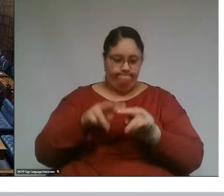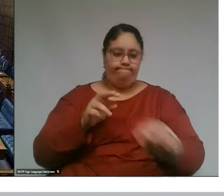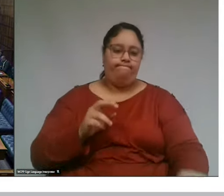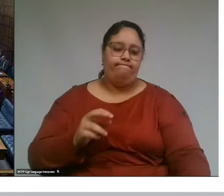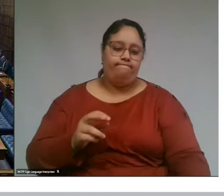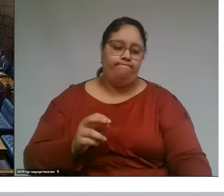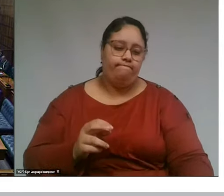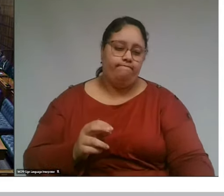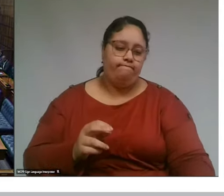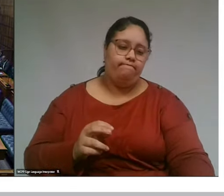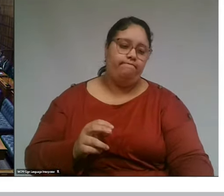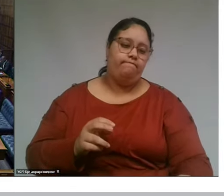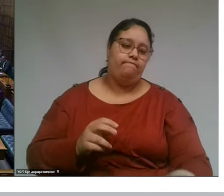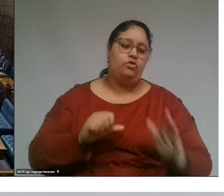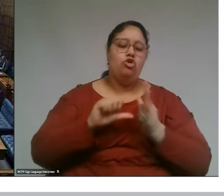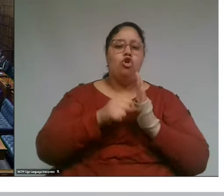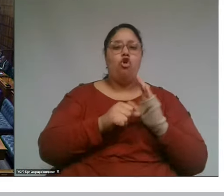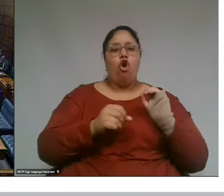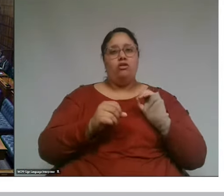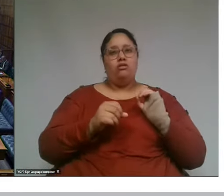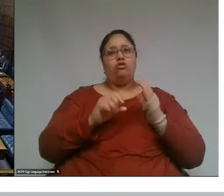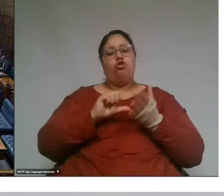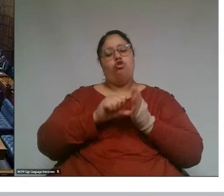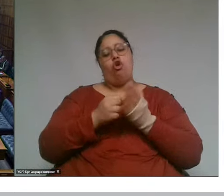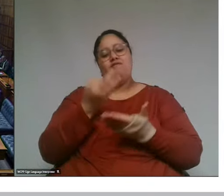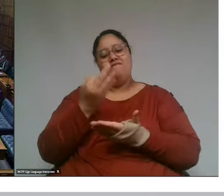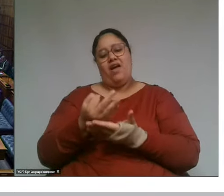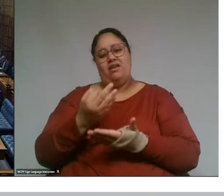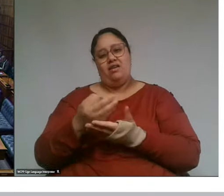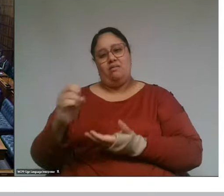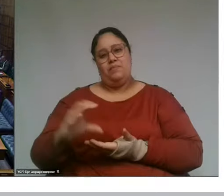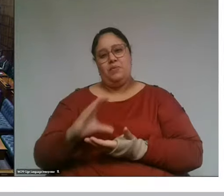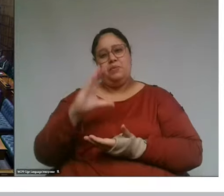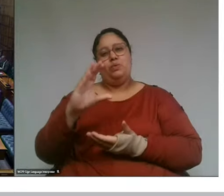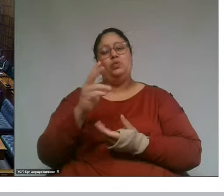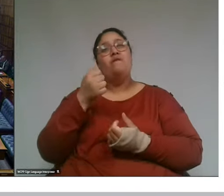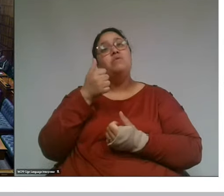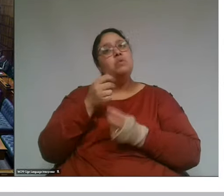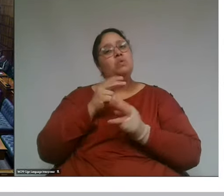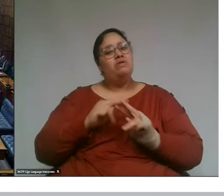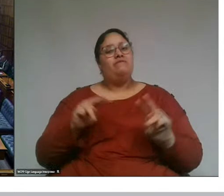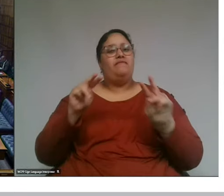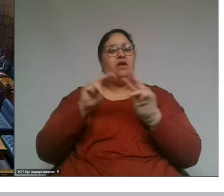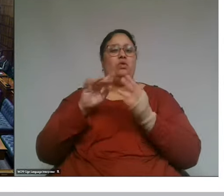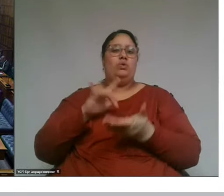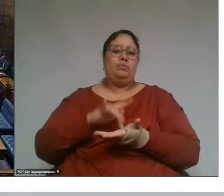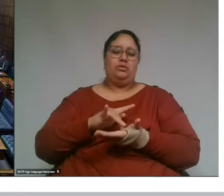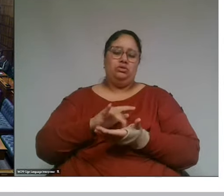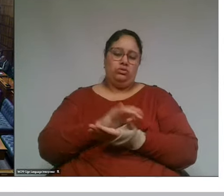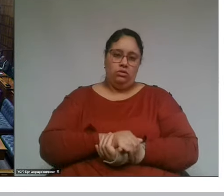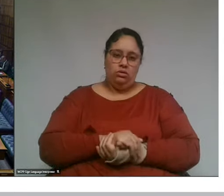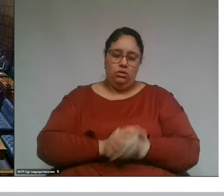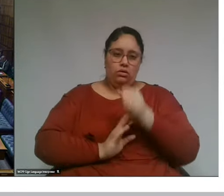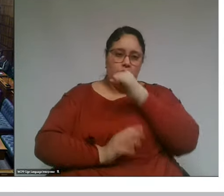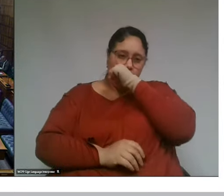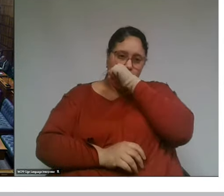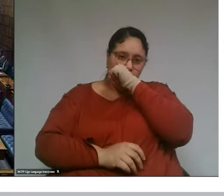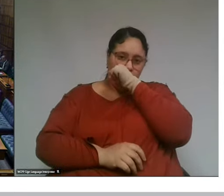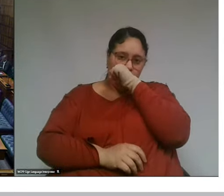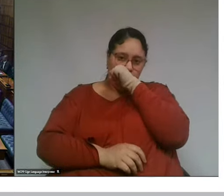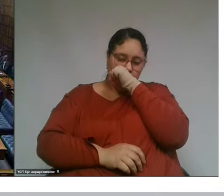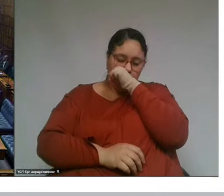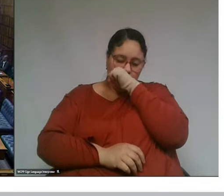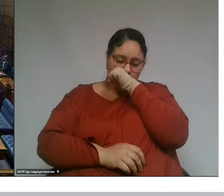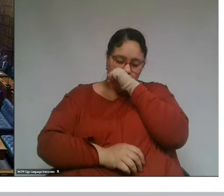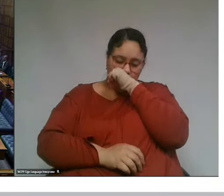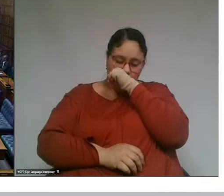for that grant funding to to have a really good value proposition I think is and going Beyond sorry chair